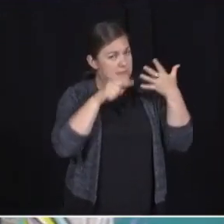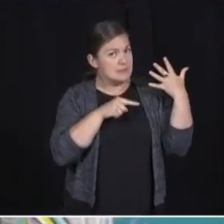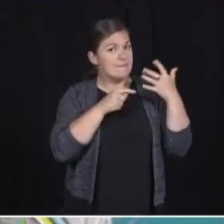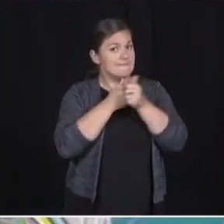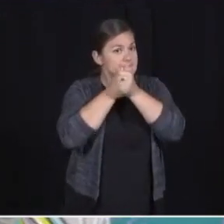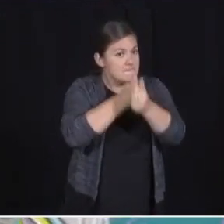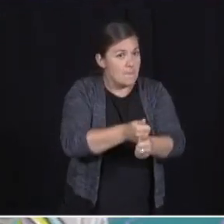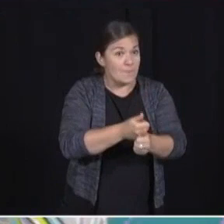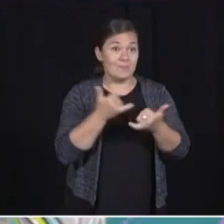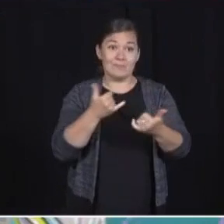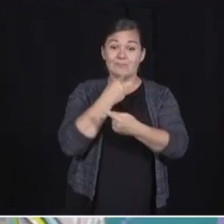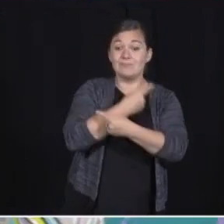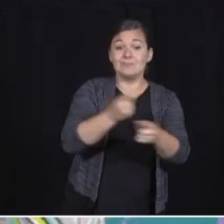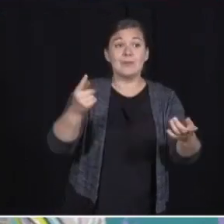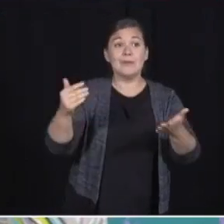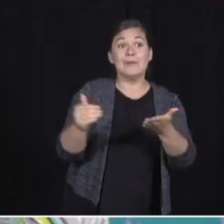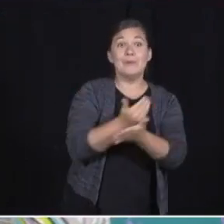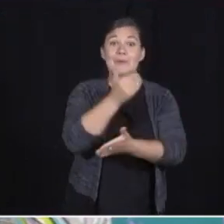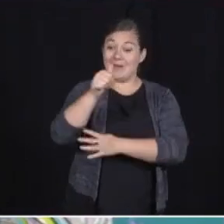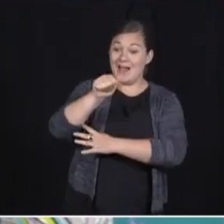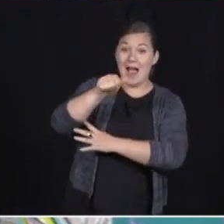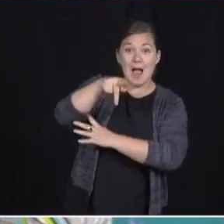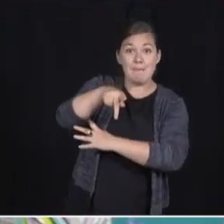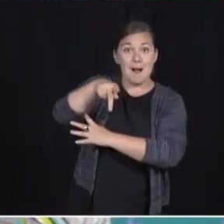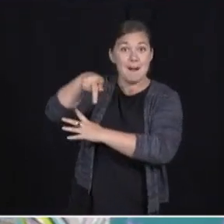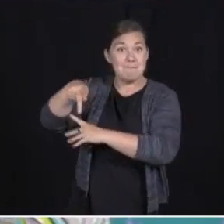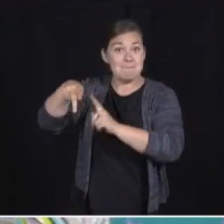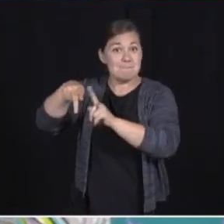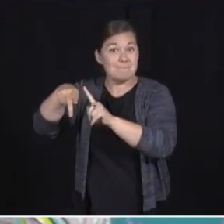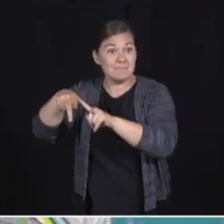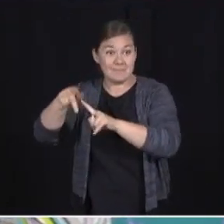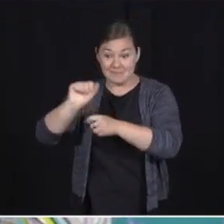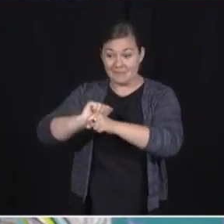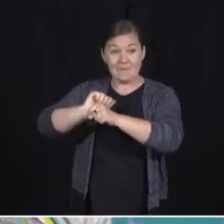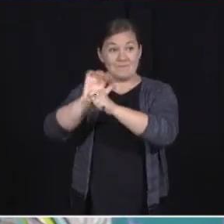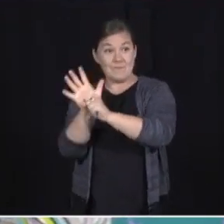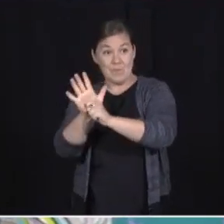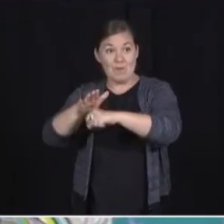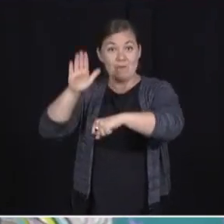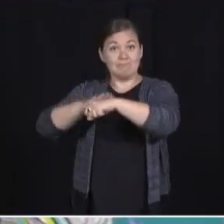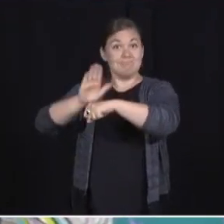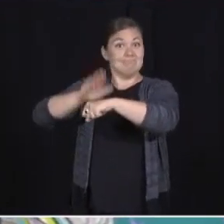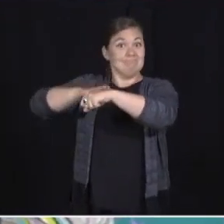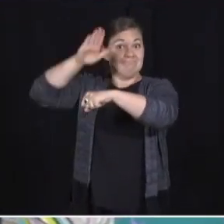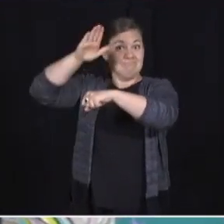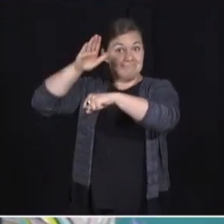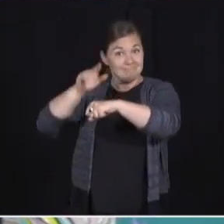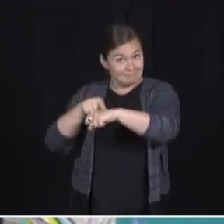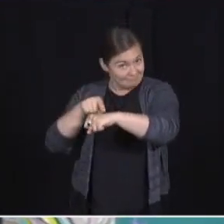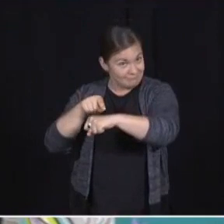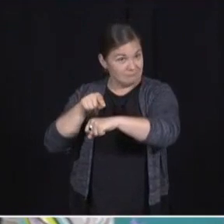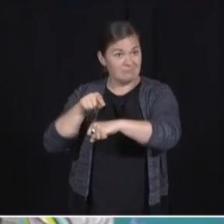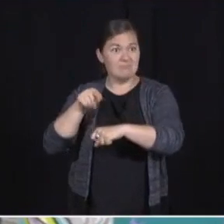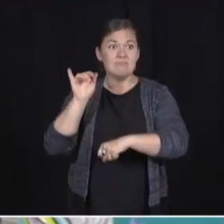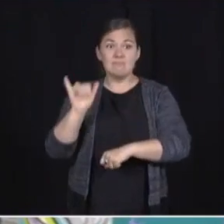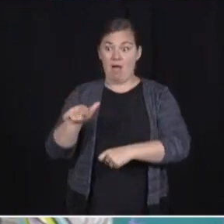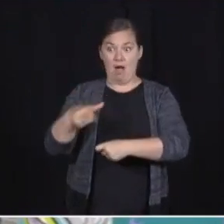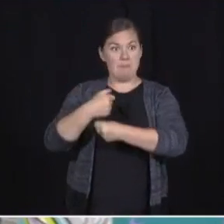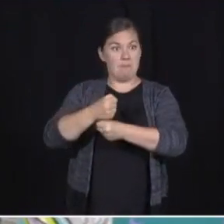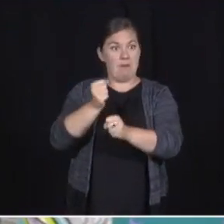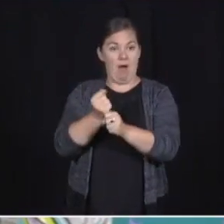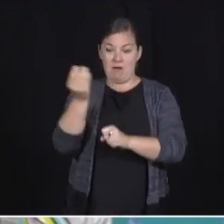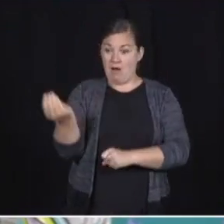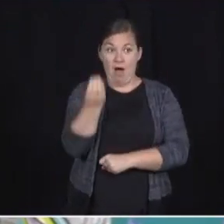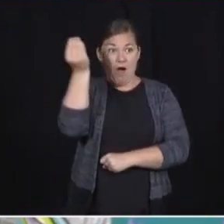already, please download it now from the App Store for free. This is an app made in Ontario by the best and